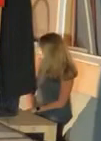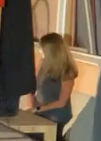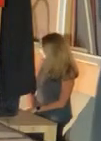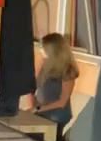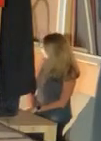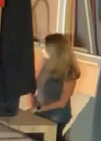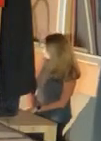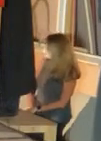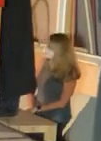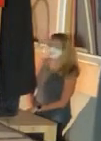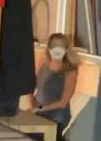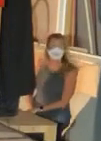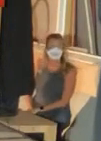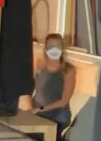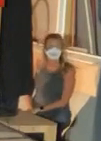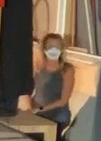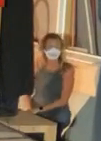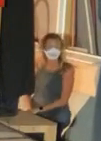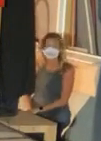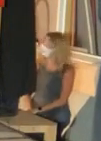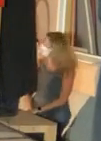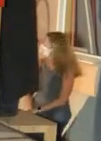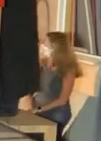Carlotta Marie Batchelder.